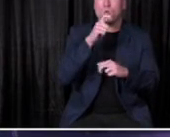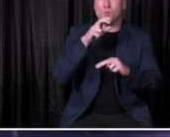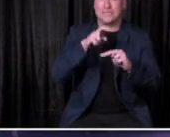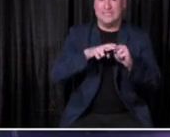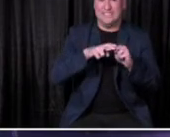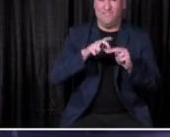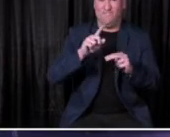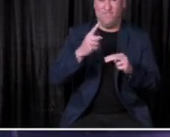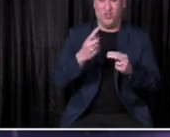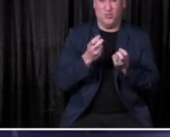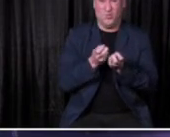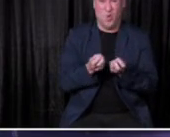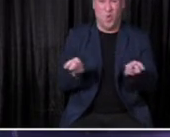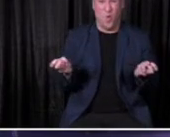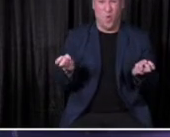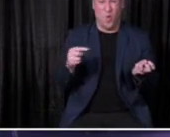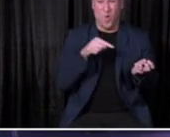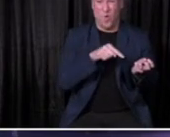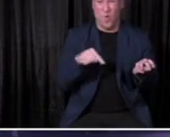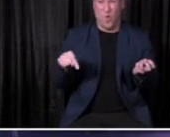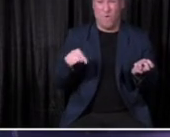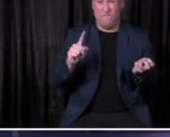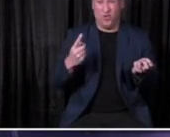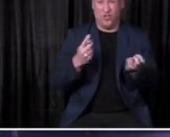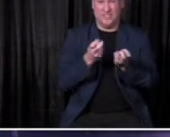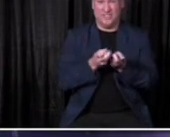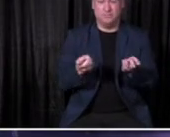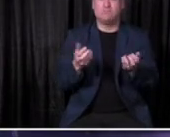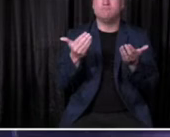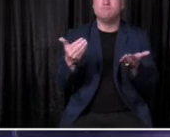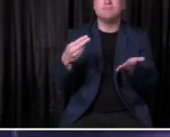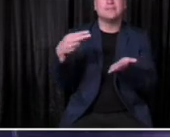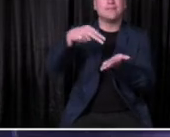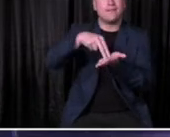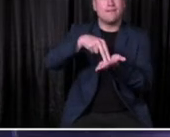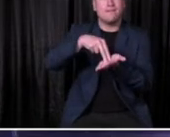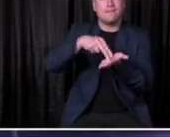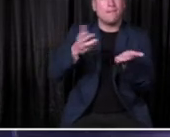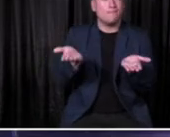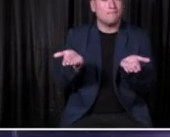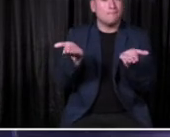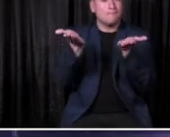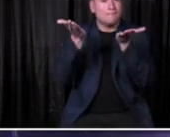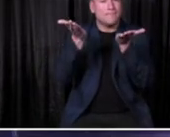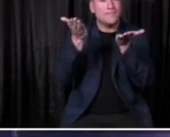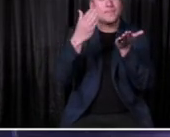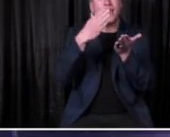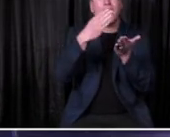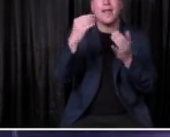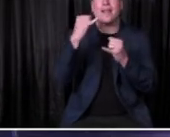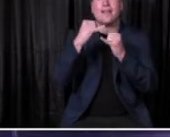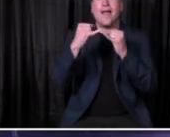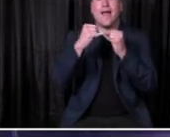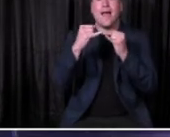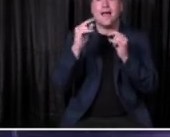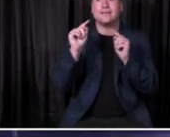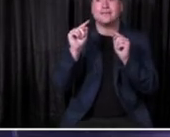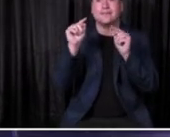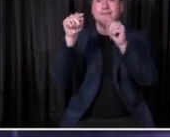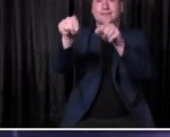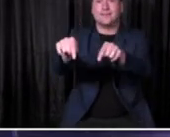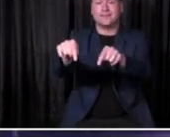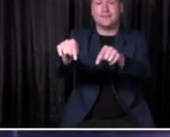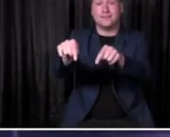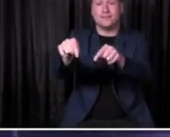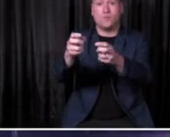first row of graduates to stand, and our last row of graduates on this side